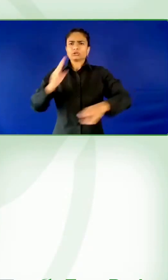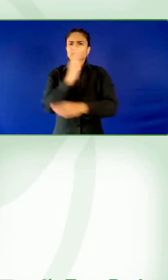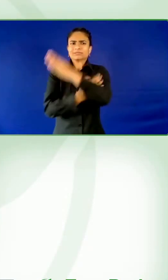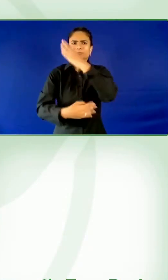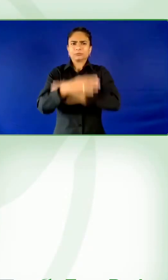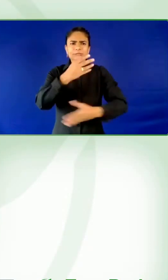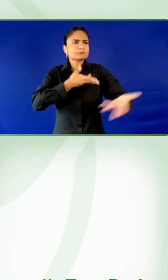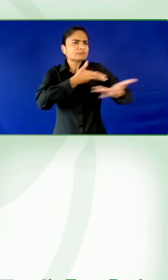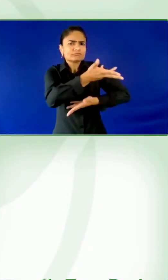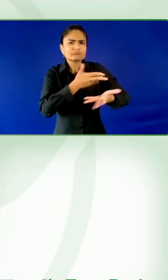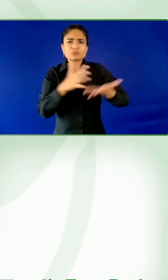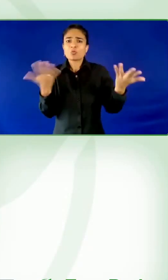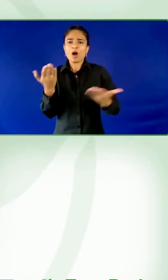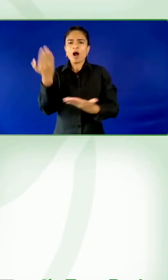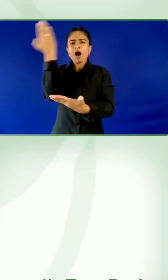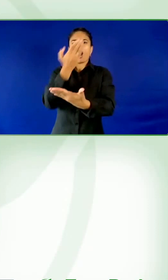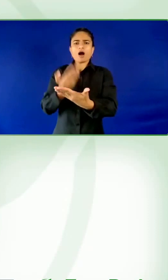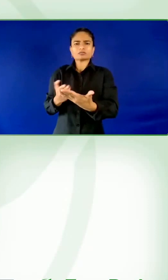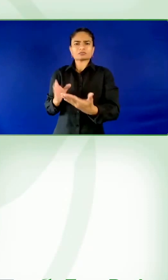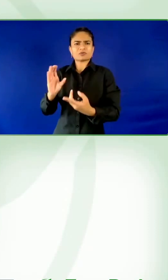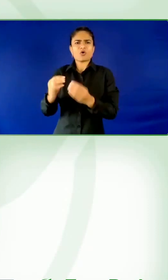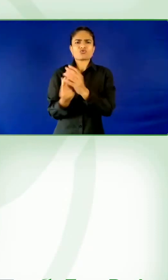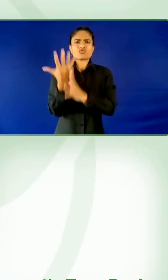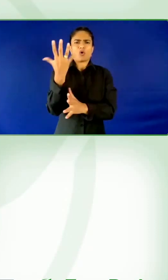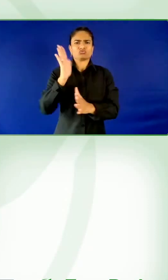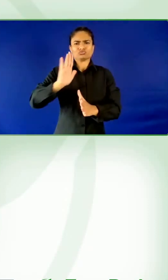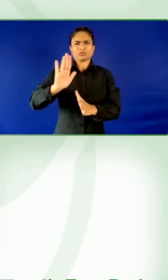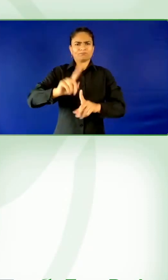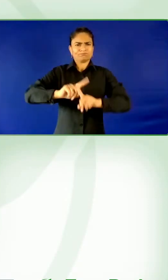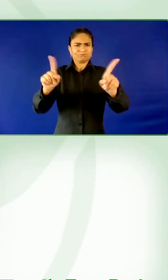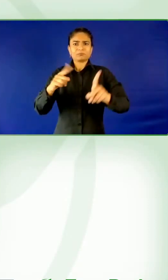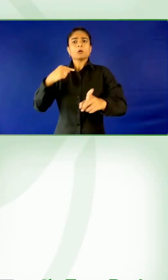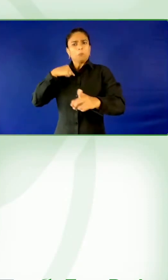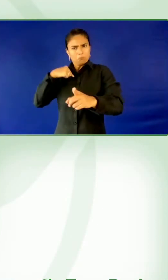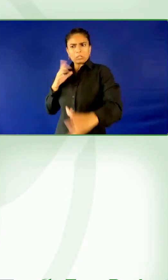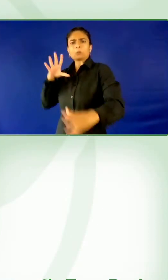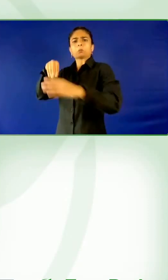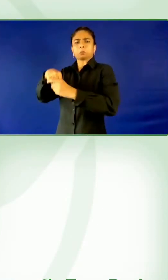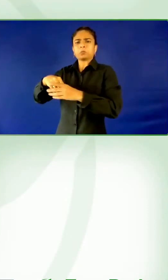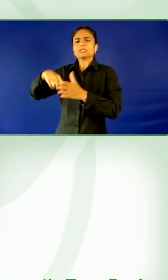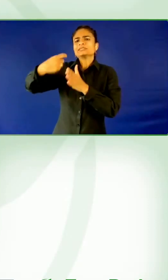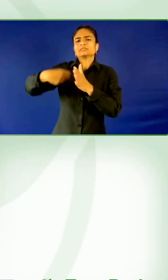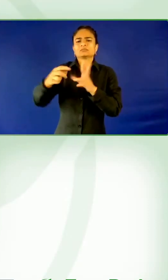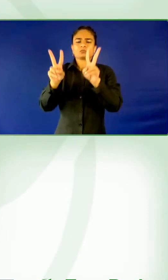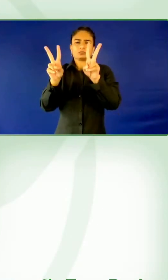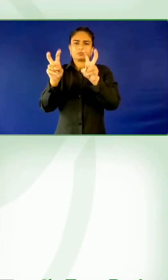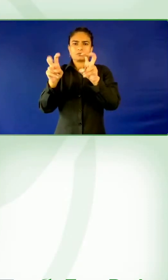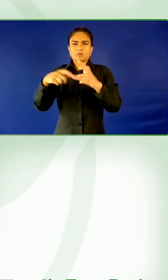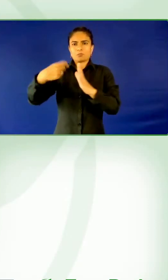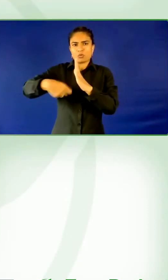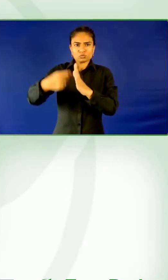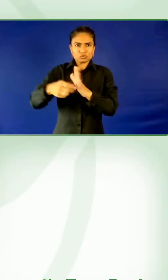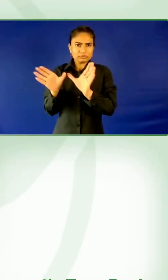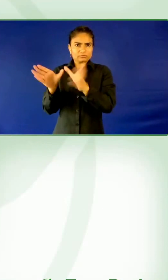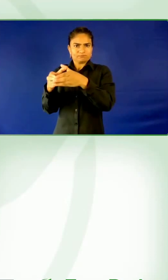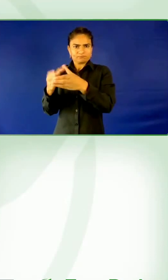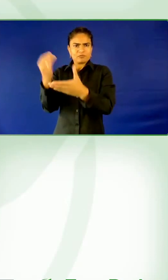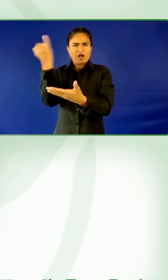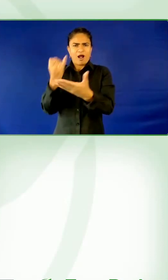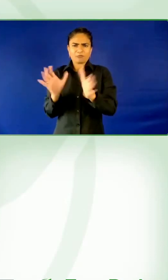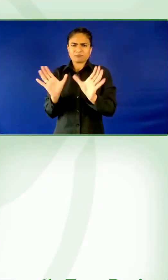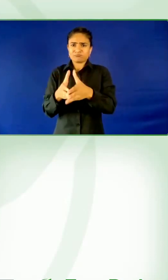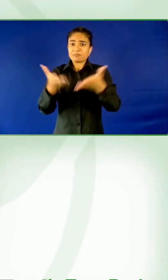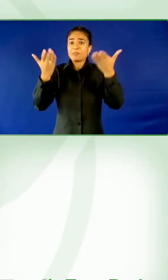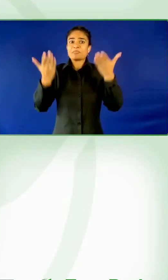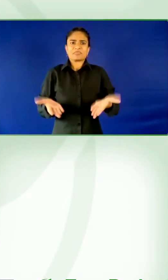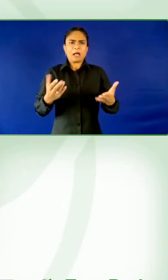every person on the planet. This panel is for men, women, people that